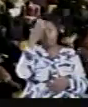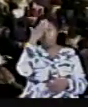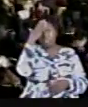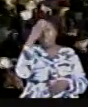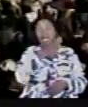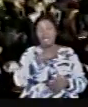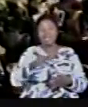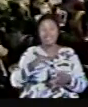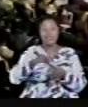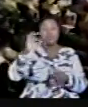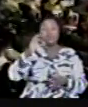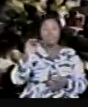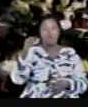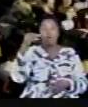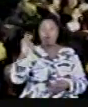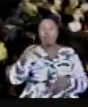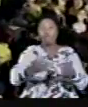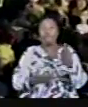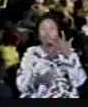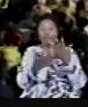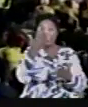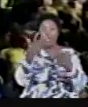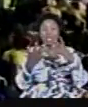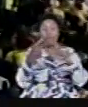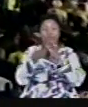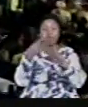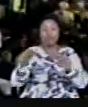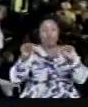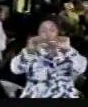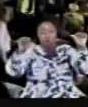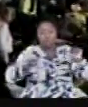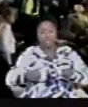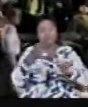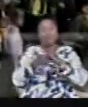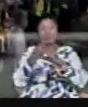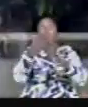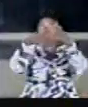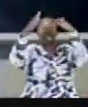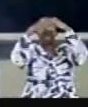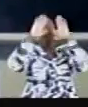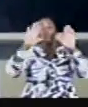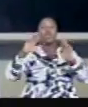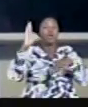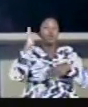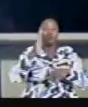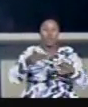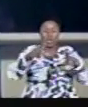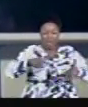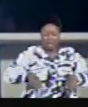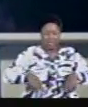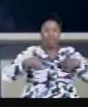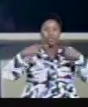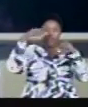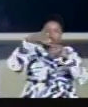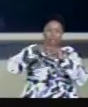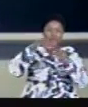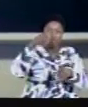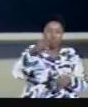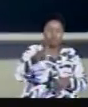Spirit of fire from the altar from heaven, will dwell in you.